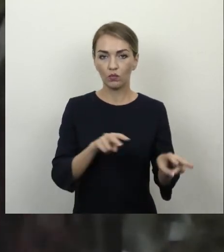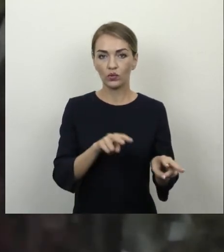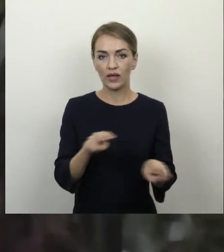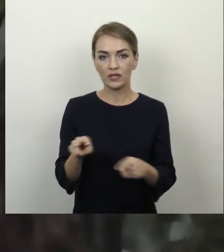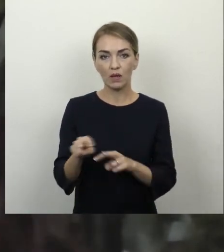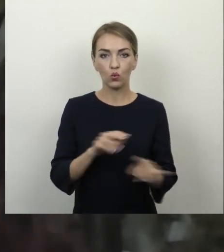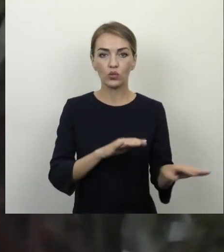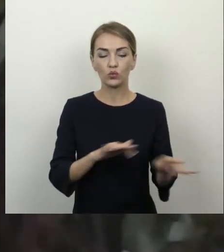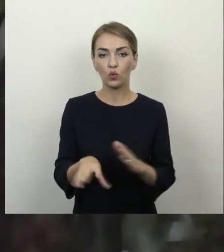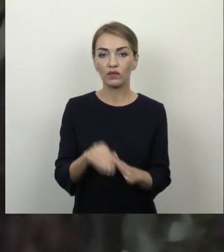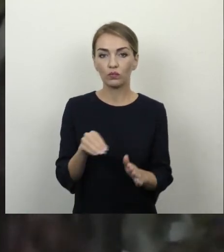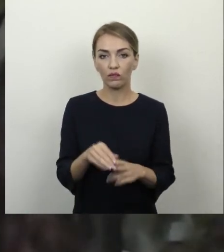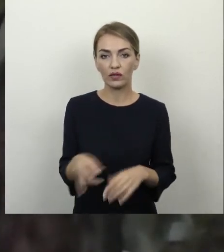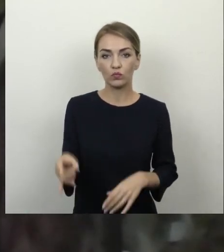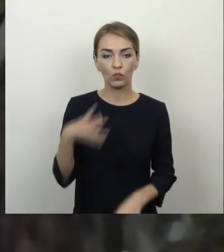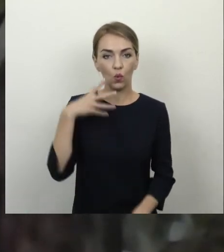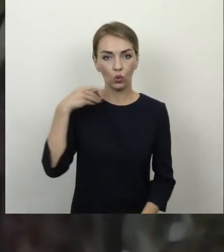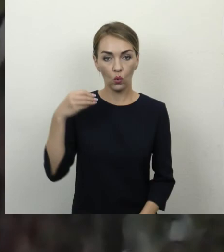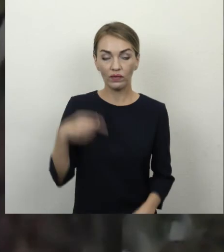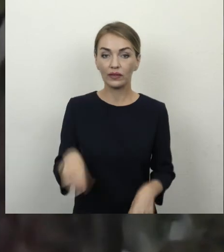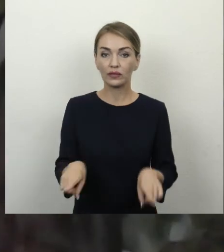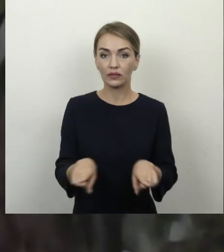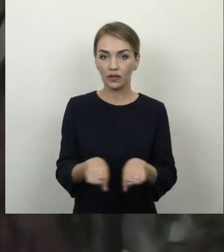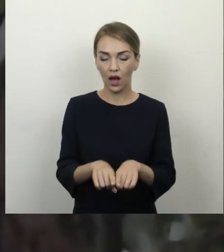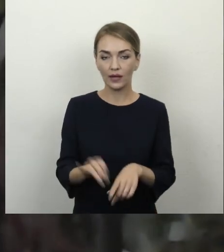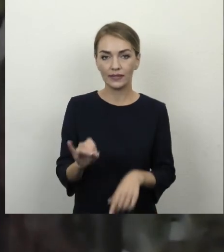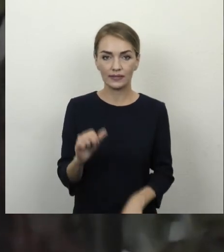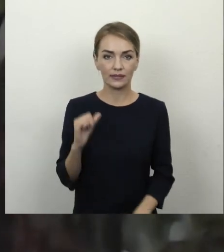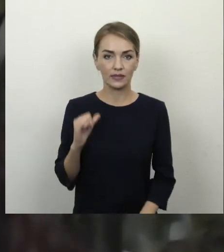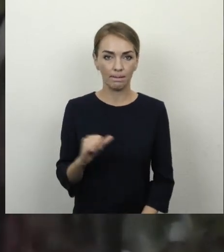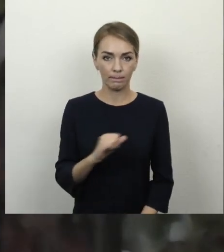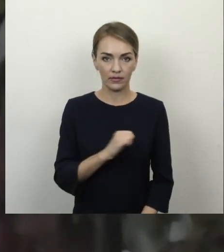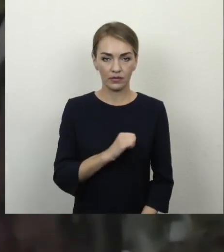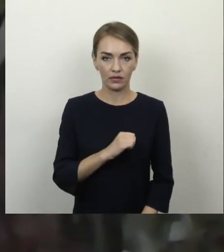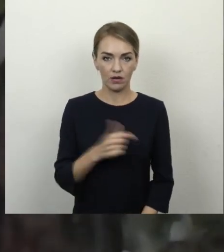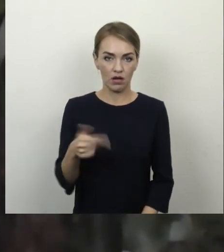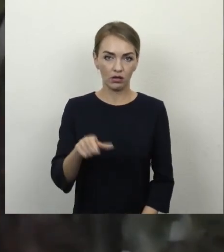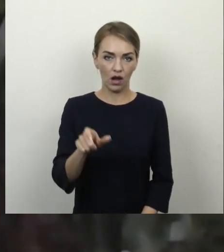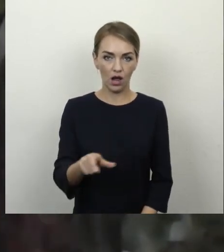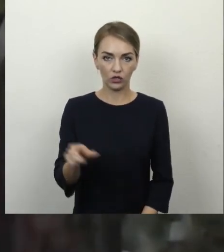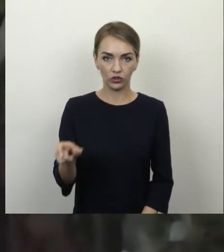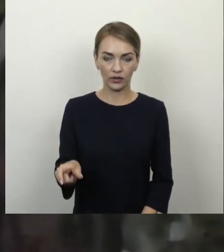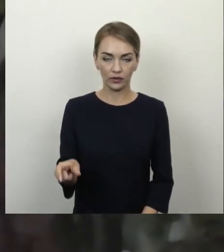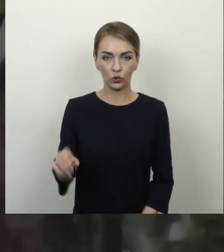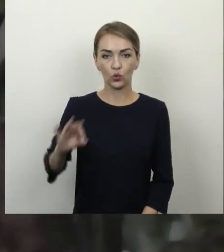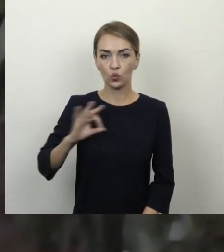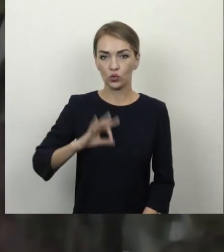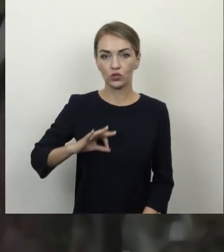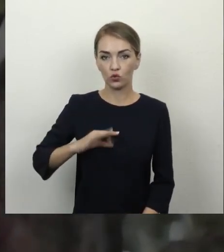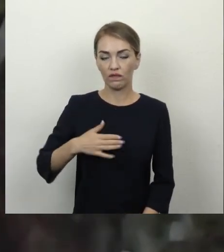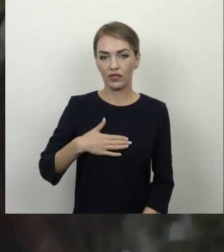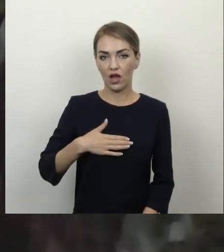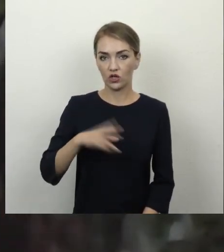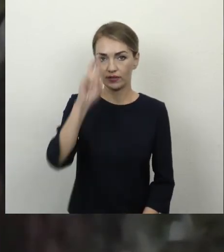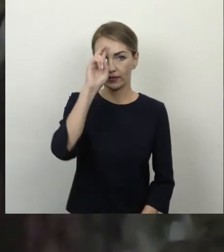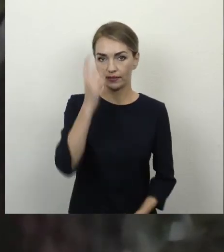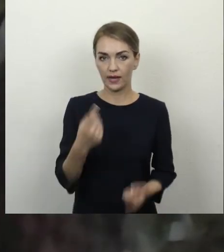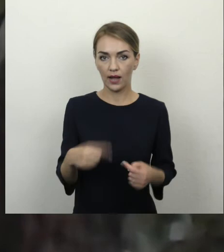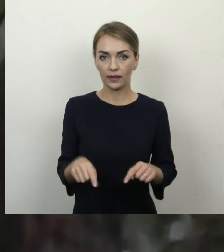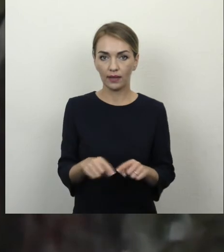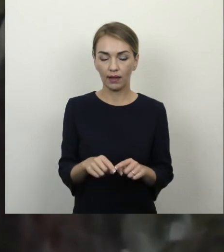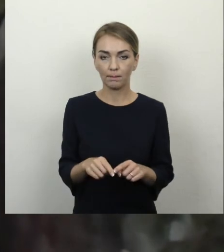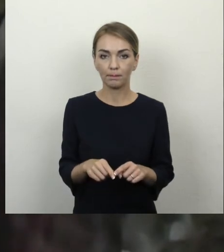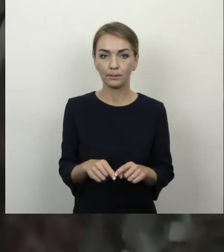of the international observers that come to us to observe the elections, and the matter of concern for the lawyers